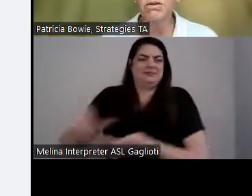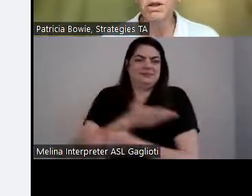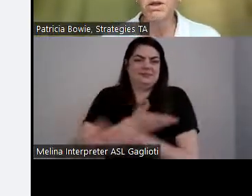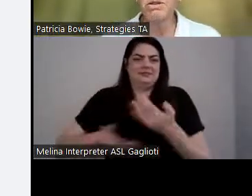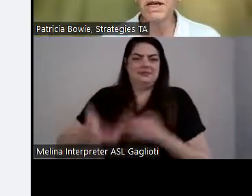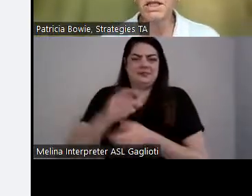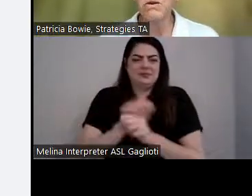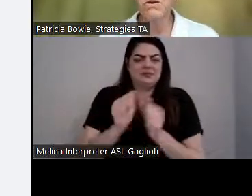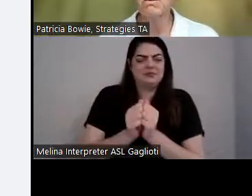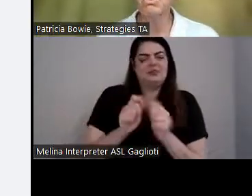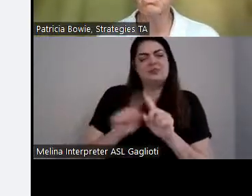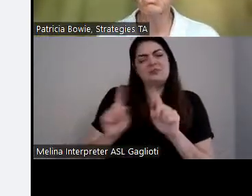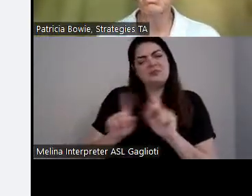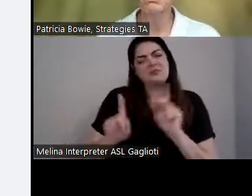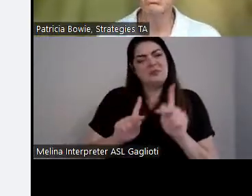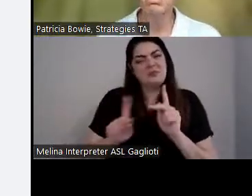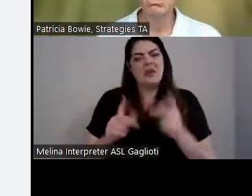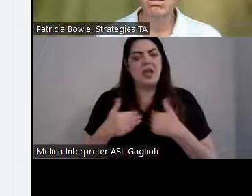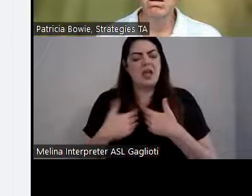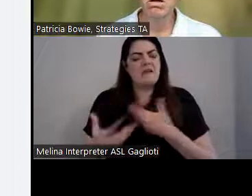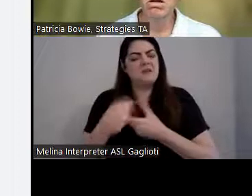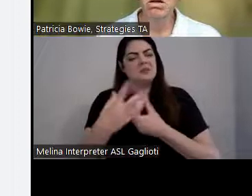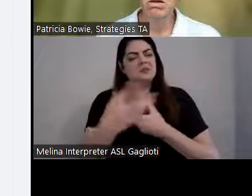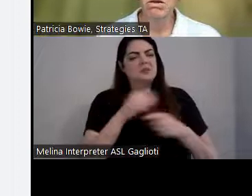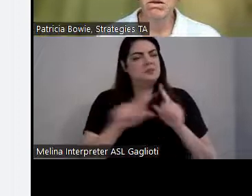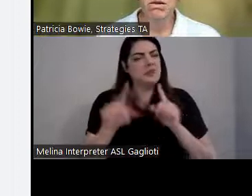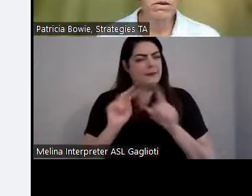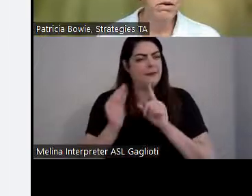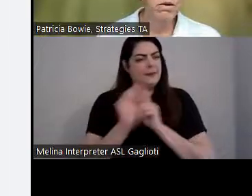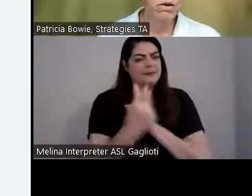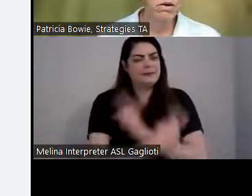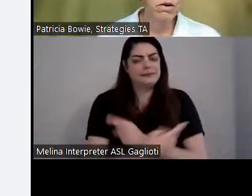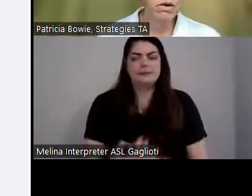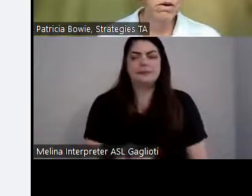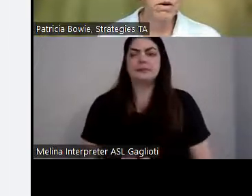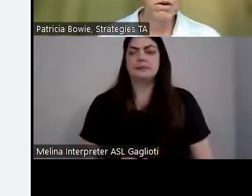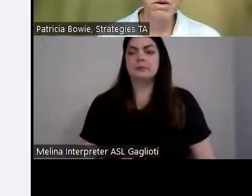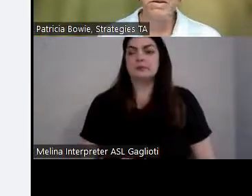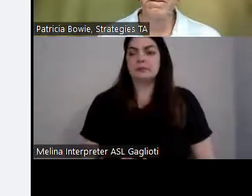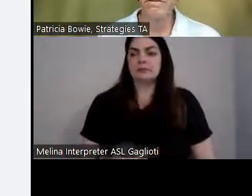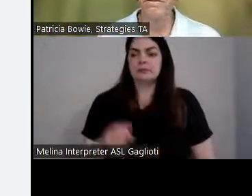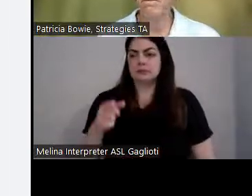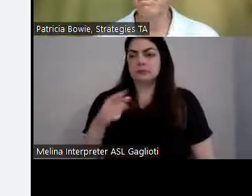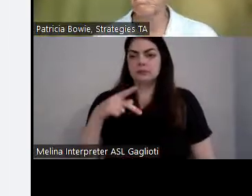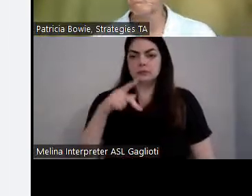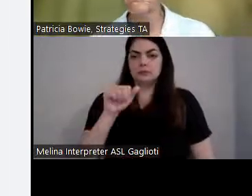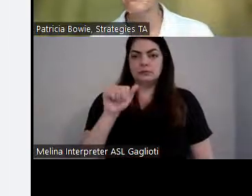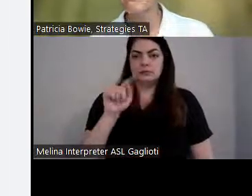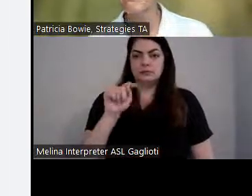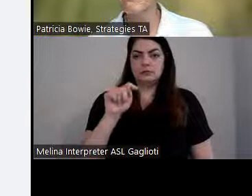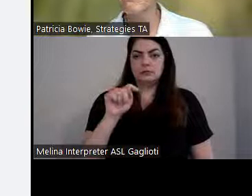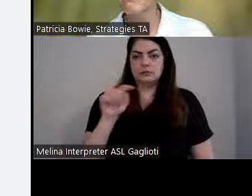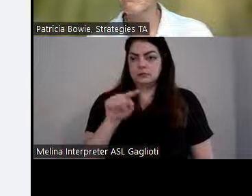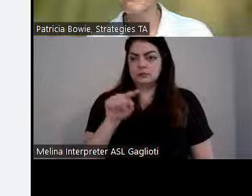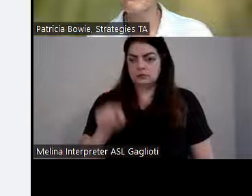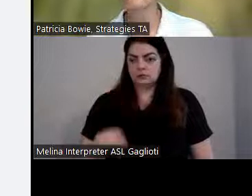gathering different perspectives. I just had a quick, in the chat, somebody had asked, oh, Guadalupe, where can